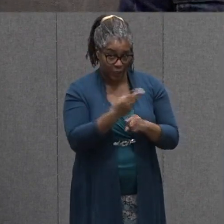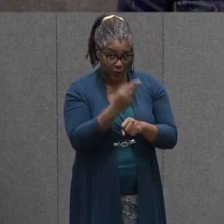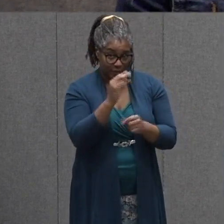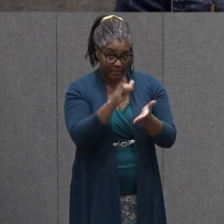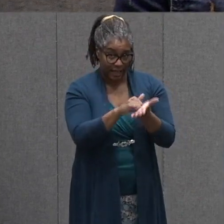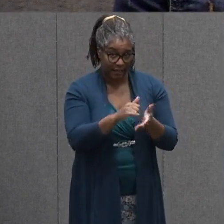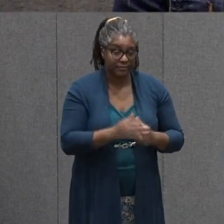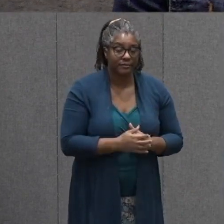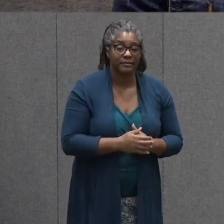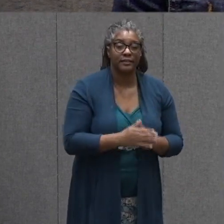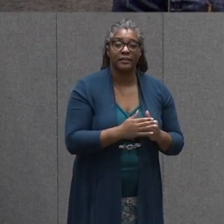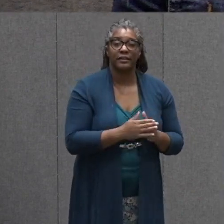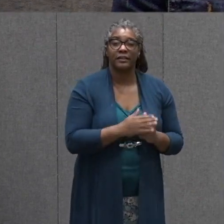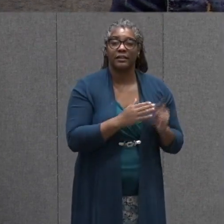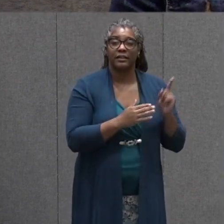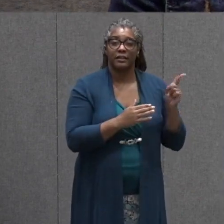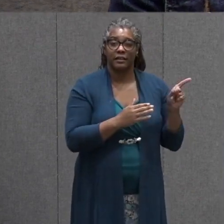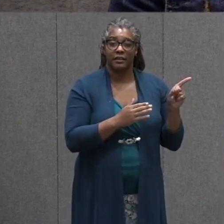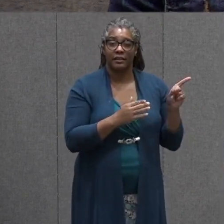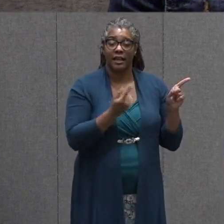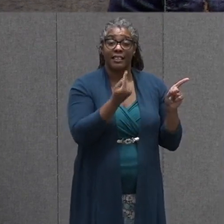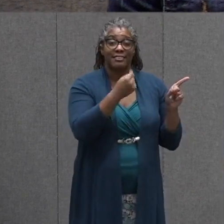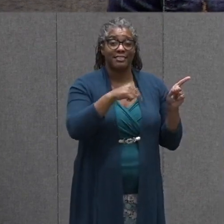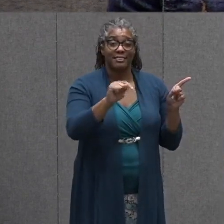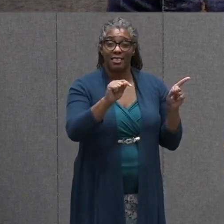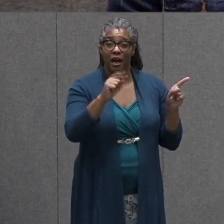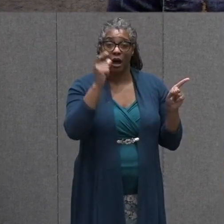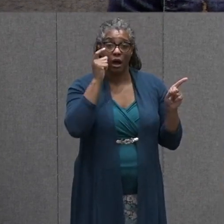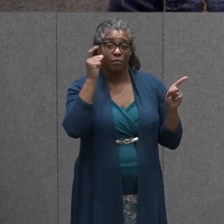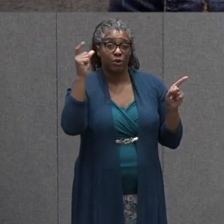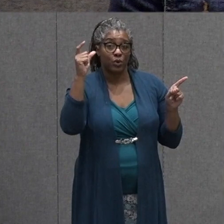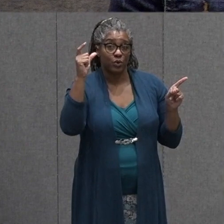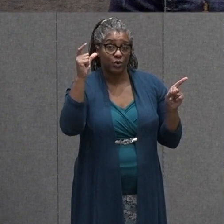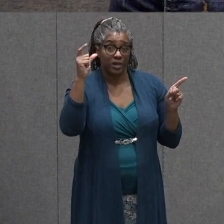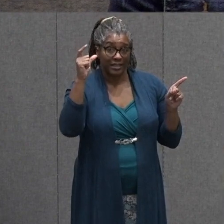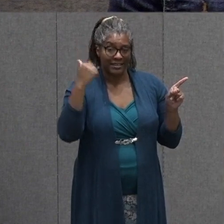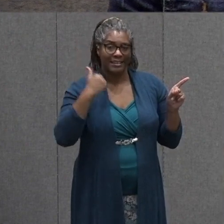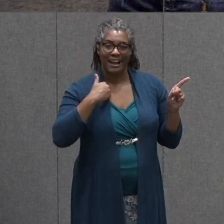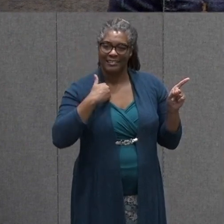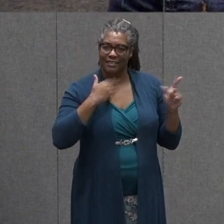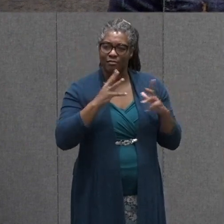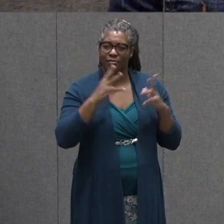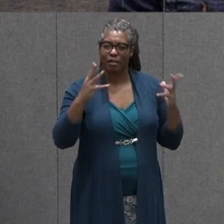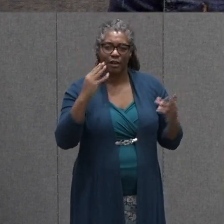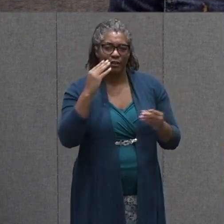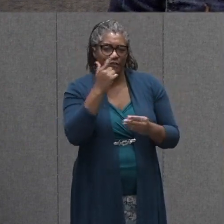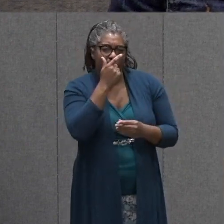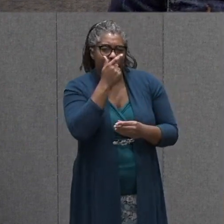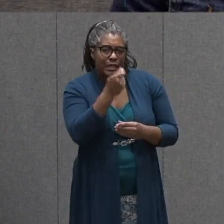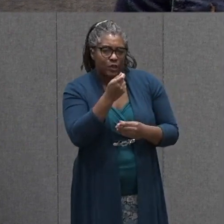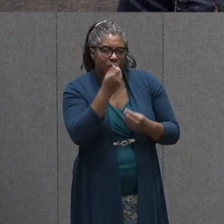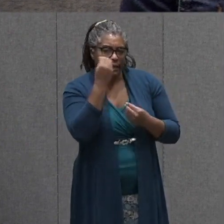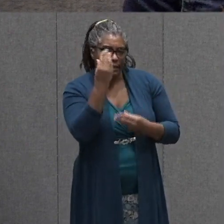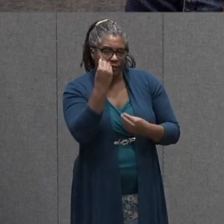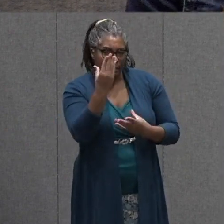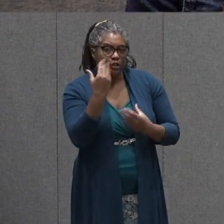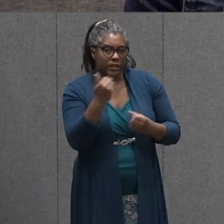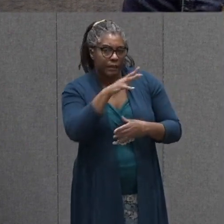hand reaches down and breaks off the flower. Oh, somebody's picked the flower of his friend.